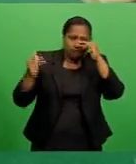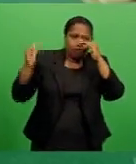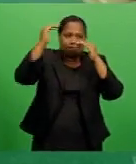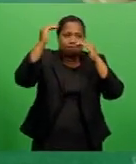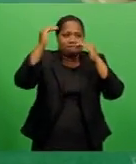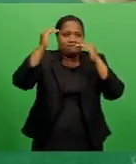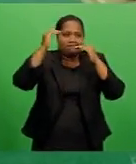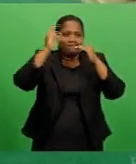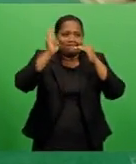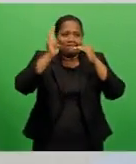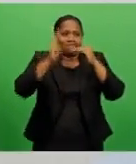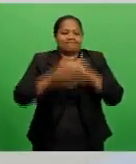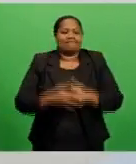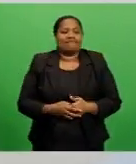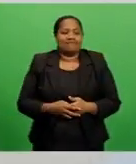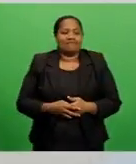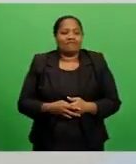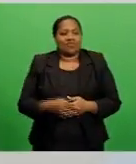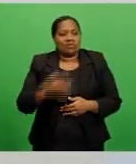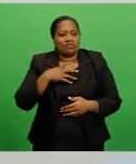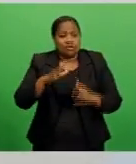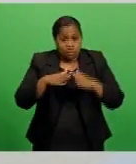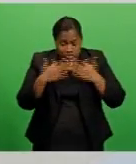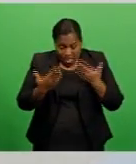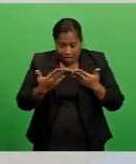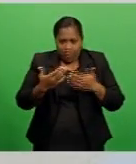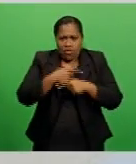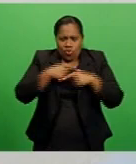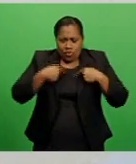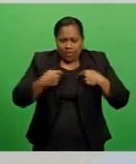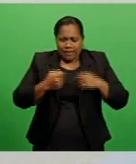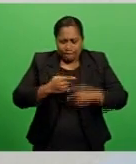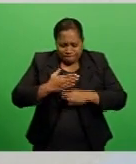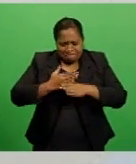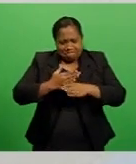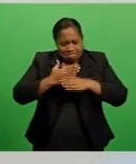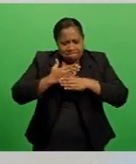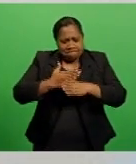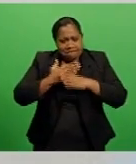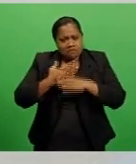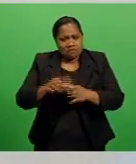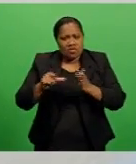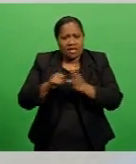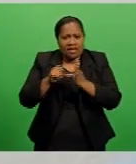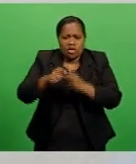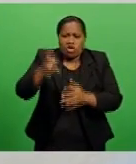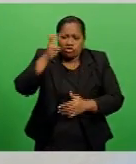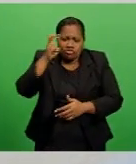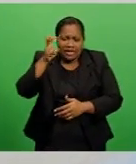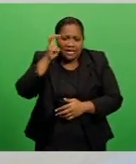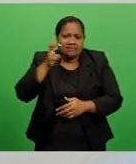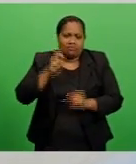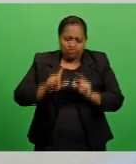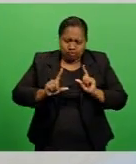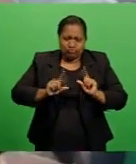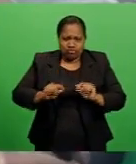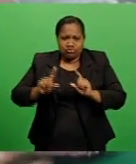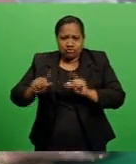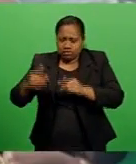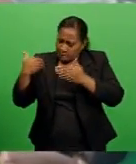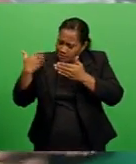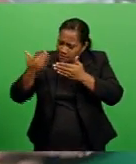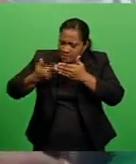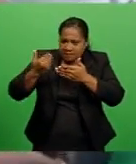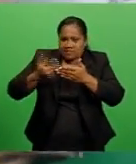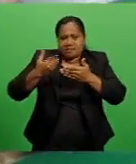at this point in time, we're still working hard with them. And so the training that we're doing here is a long-term one.